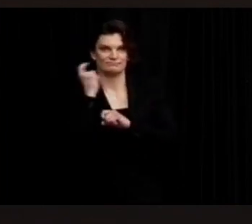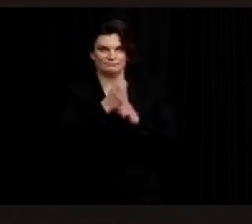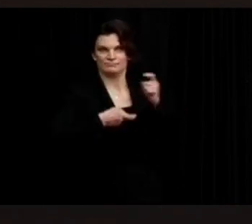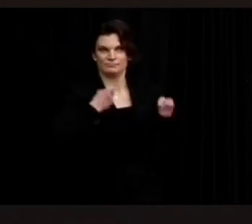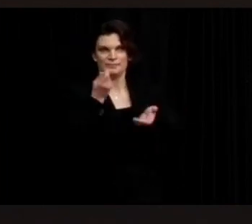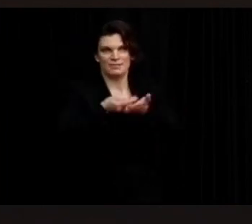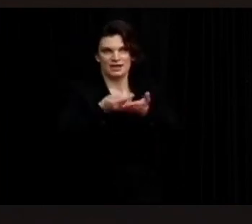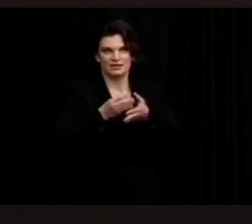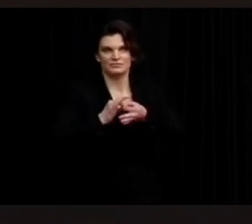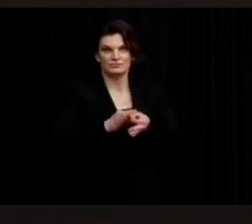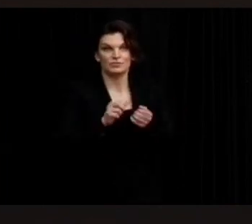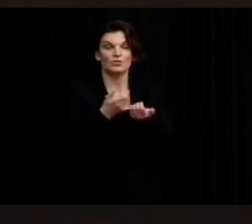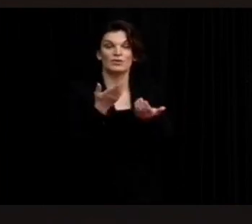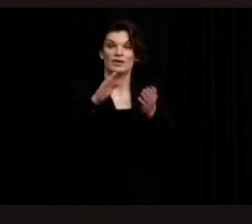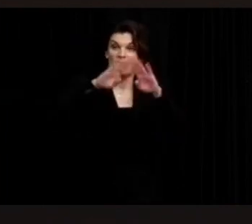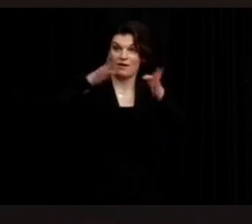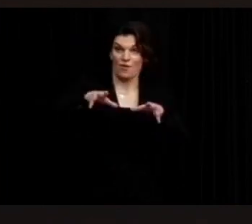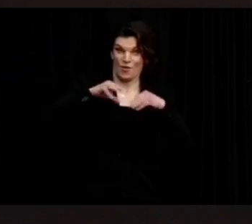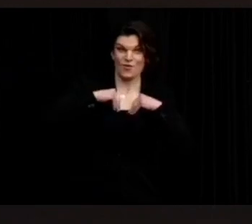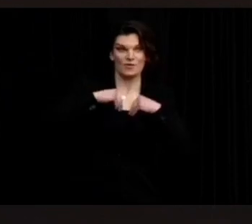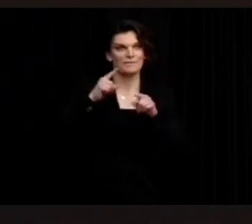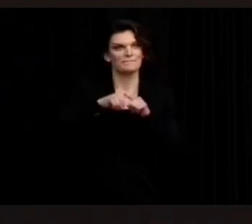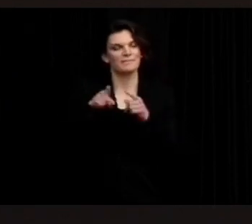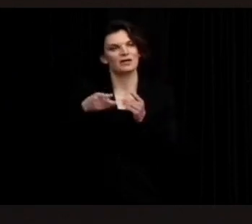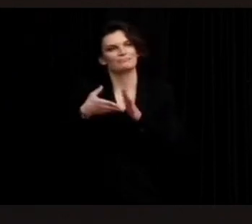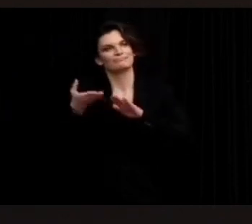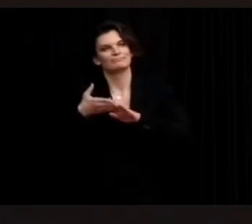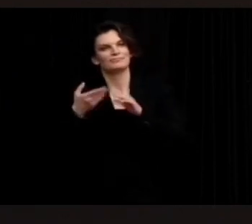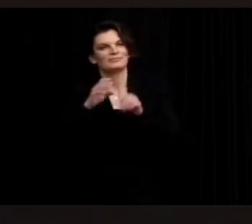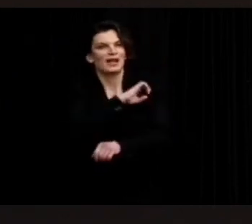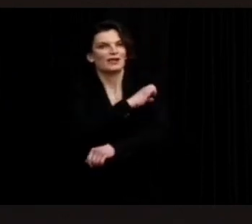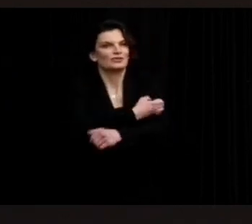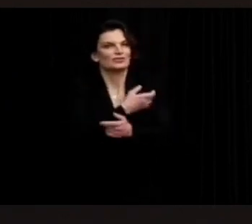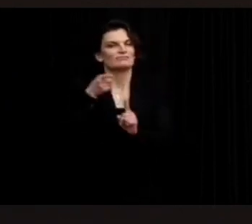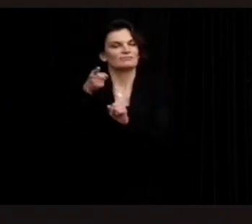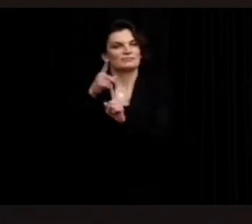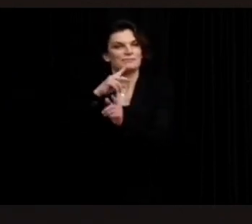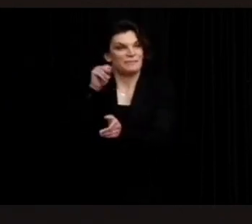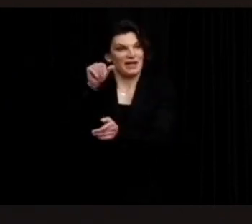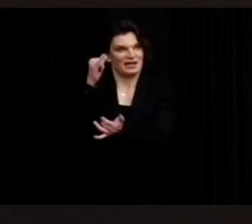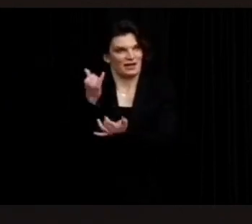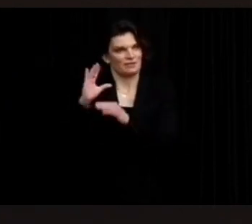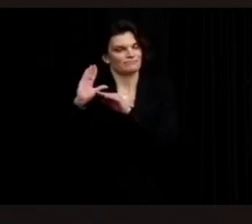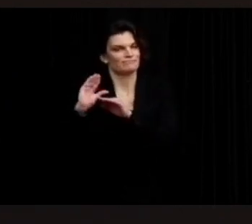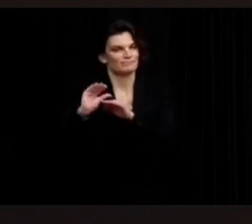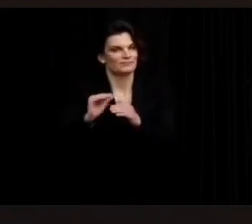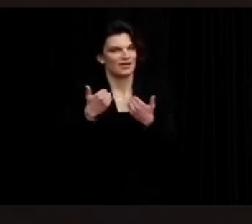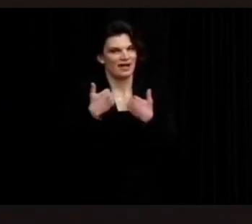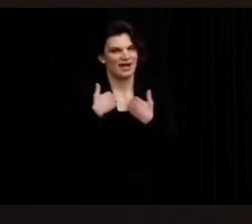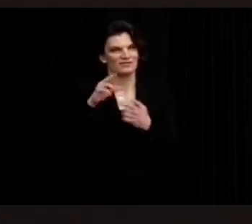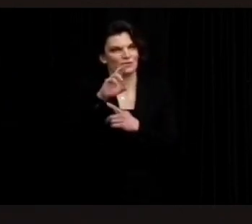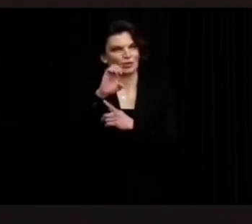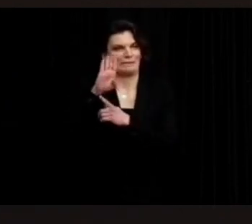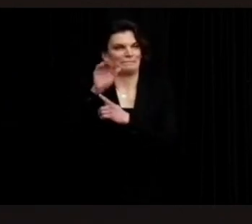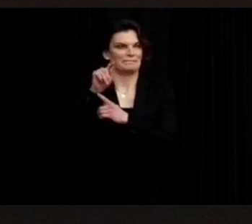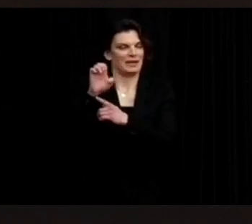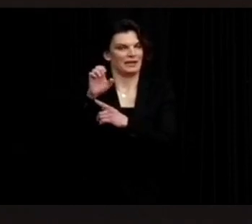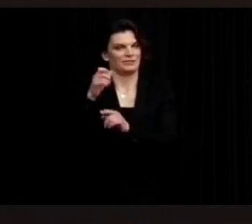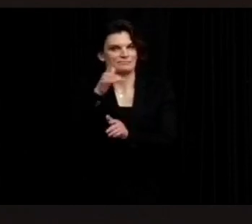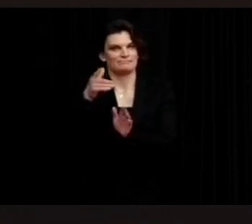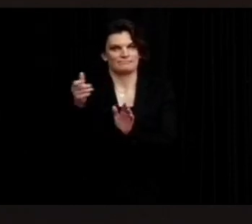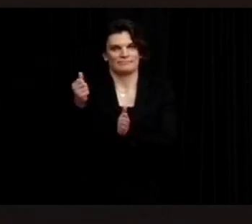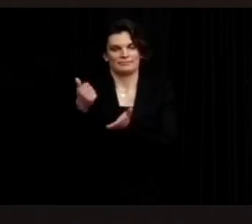costs that come with owning a home. Thanks to Solar for All and the home energy rebate programs, we